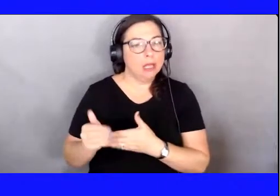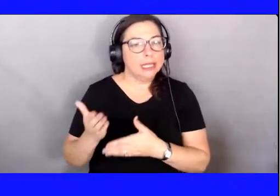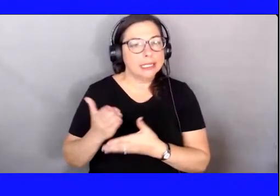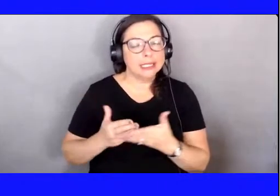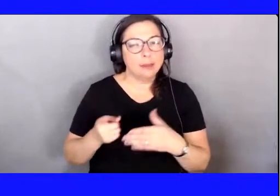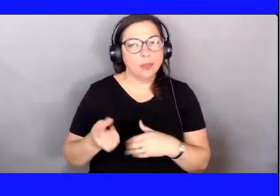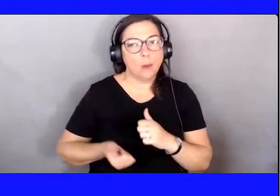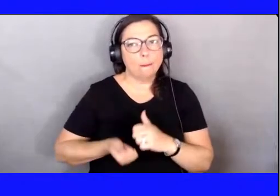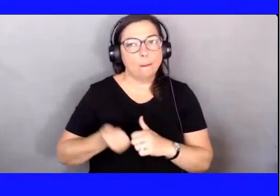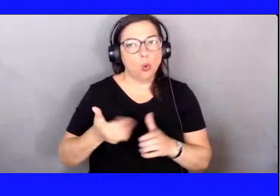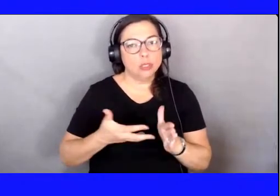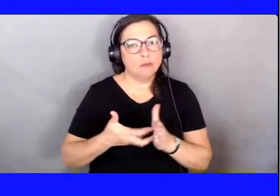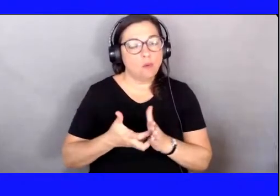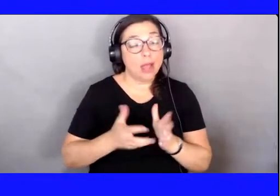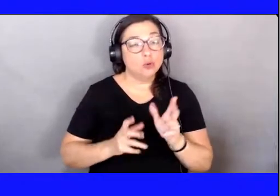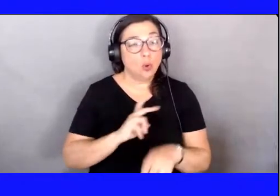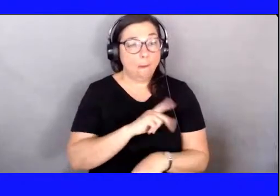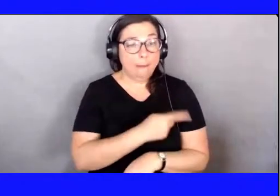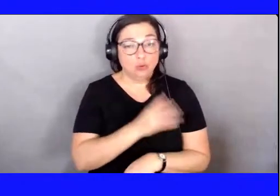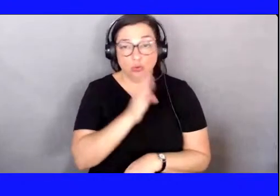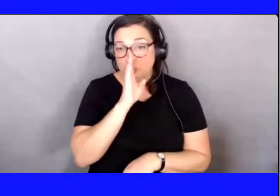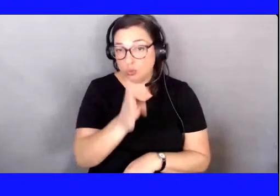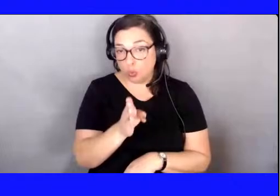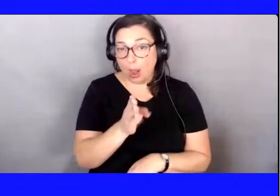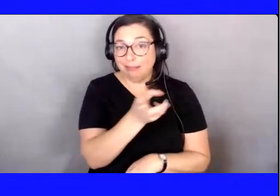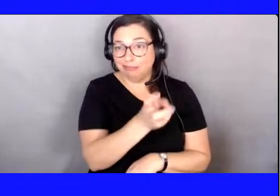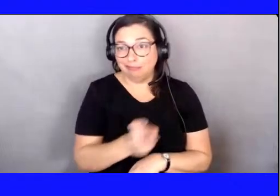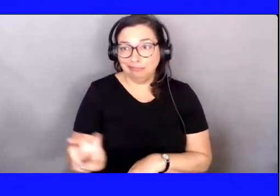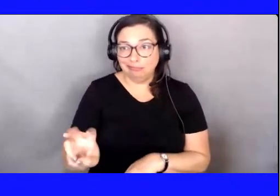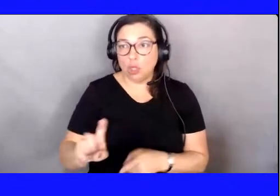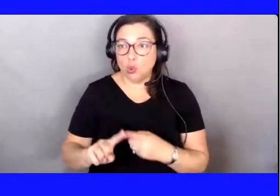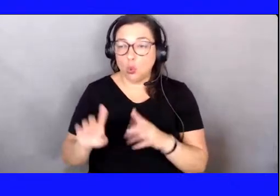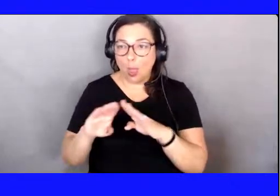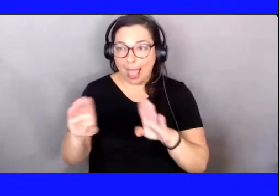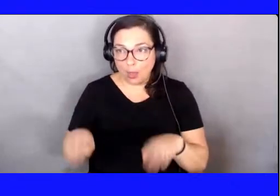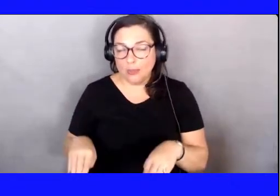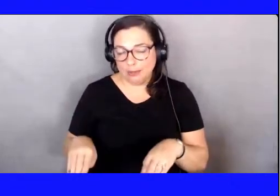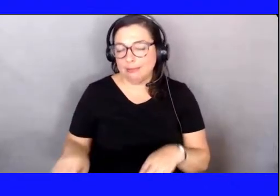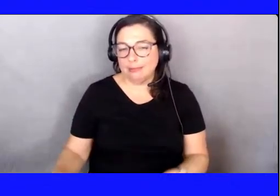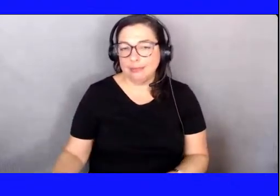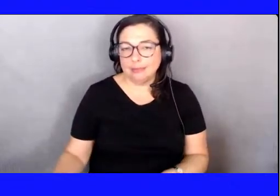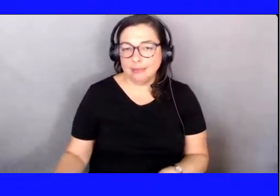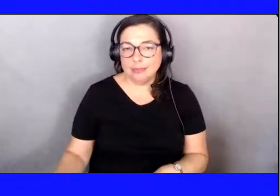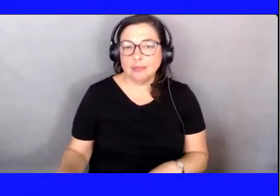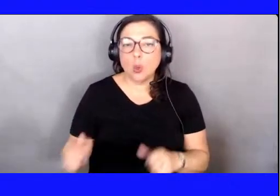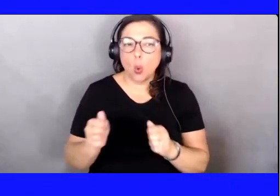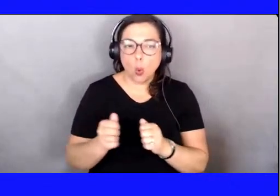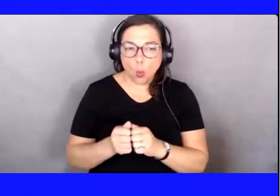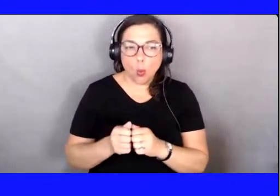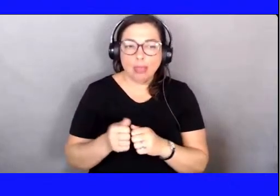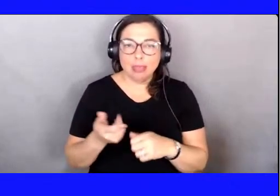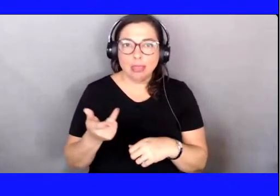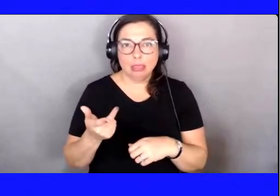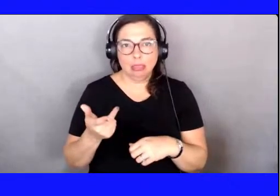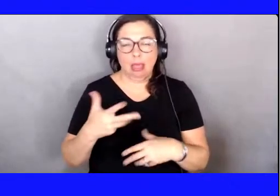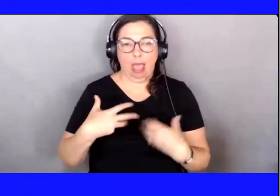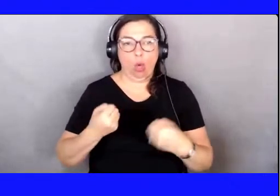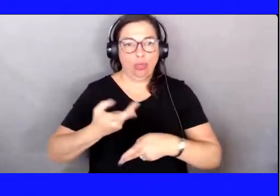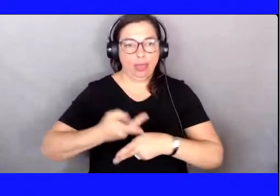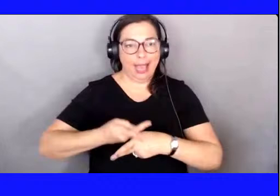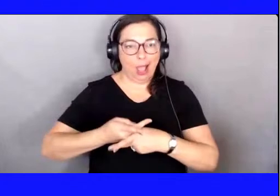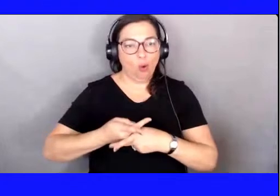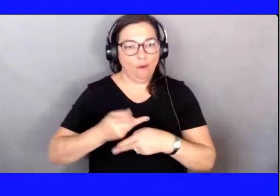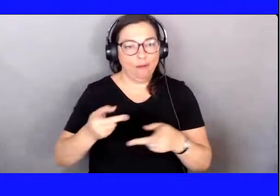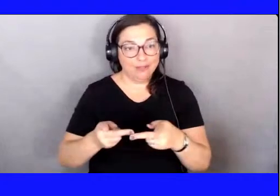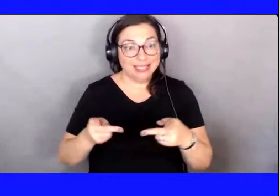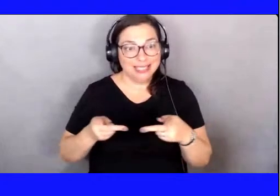most fragile patients directly into housing and directly into housing with a healthcare facility in the building. So I think